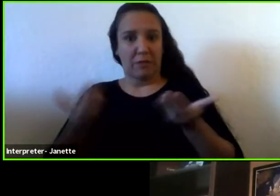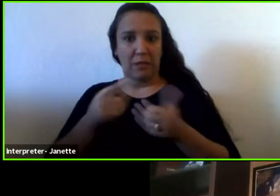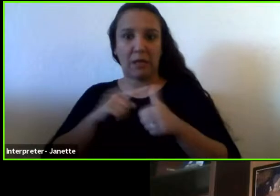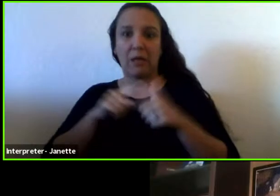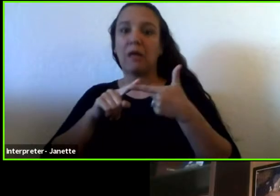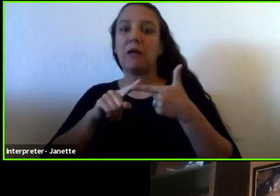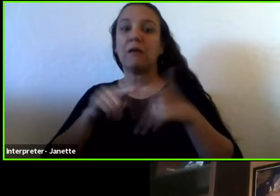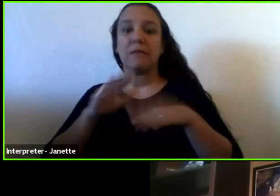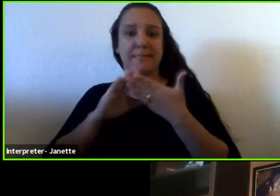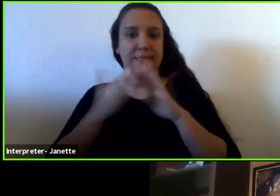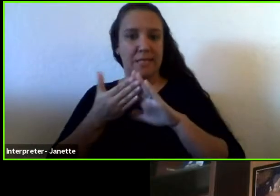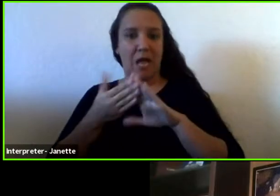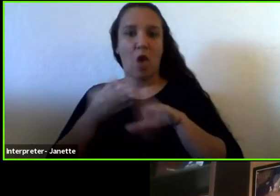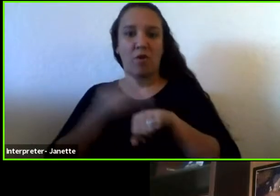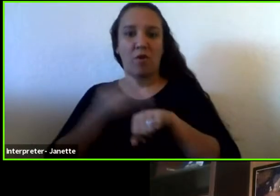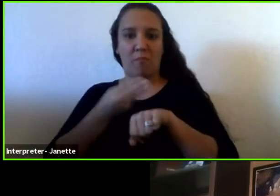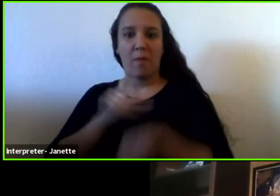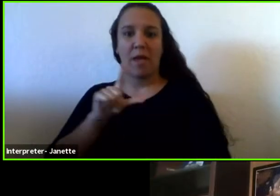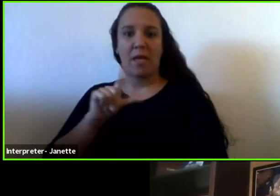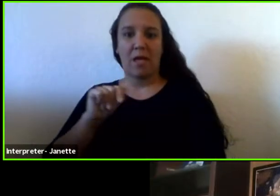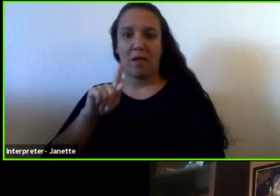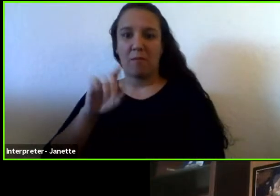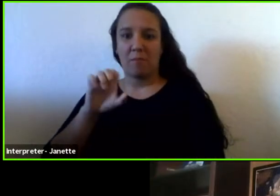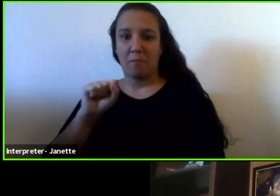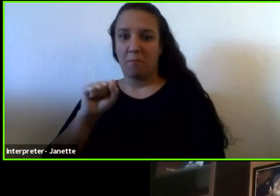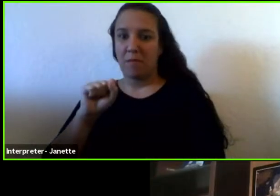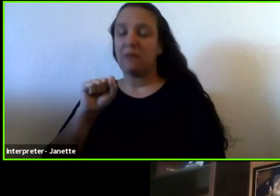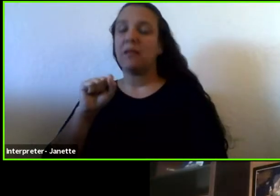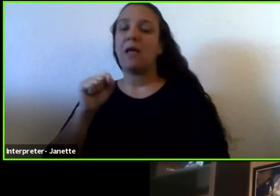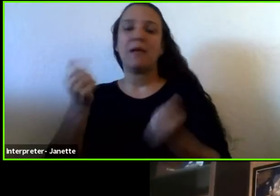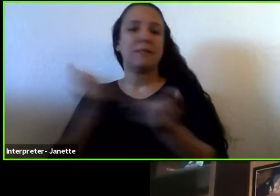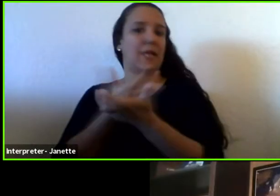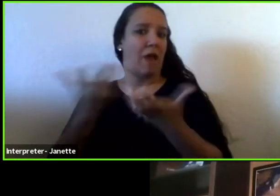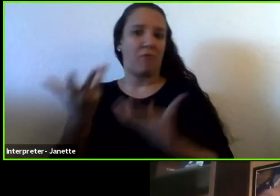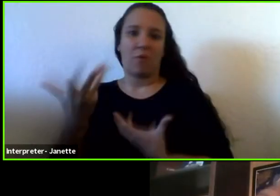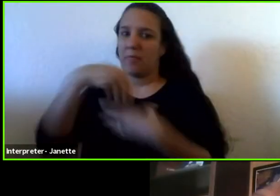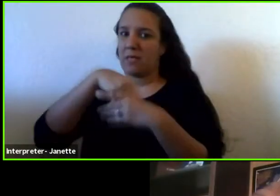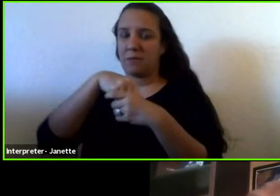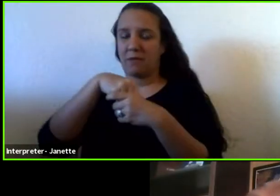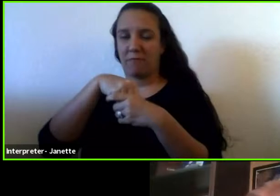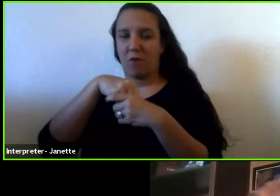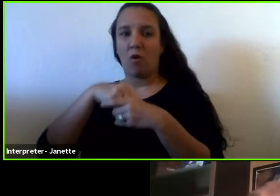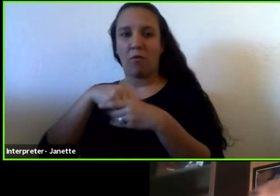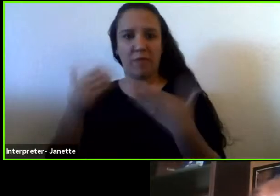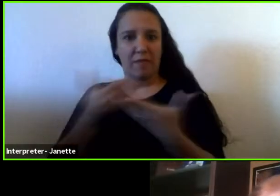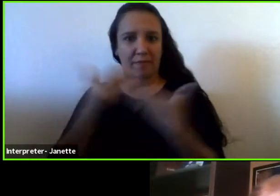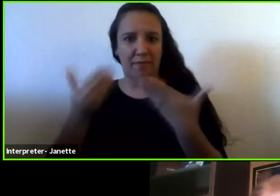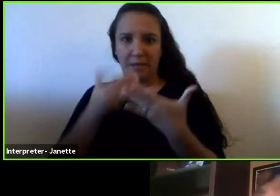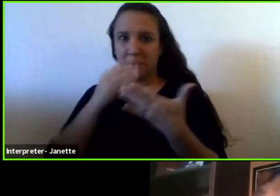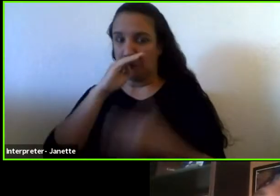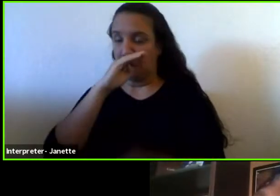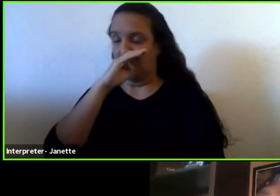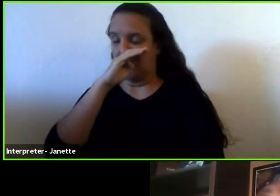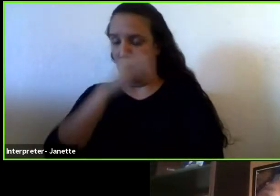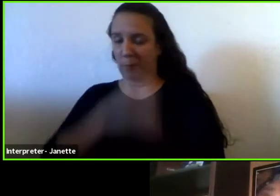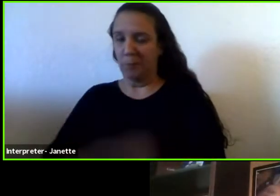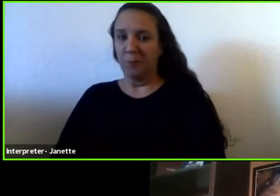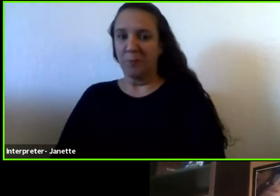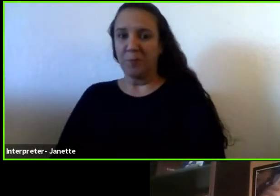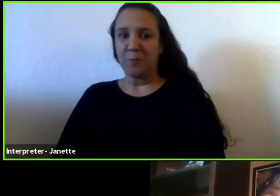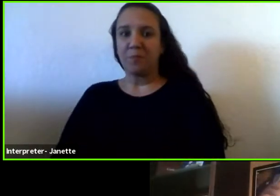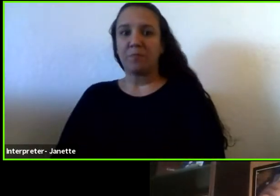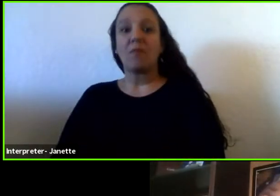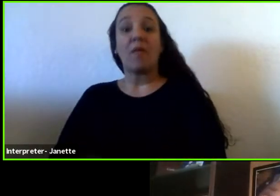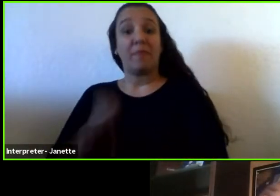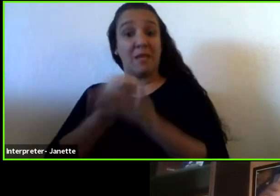Lakes. I want to thank everybody that's actually been involved in all of this in helping putting it together and so forth, and definitely the Town of Miami Lakes Economic